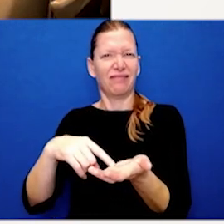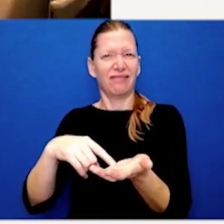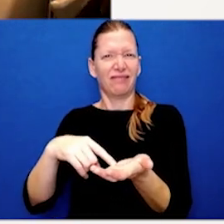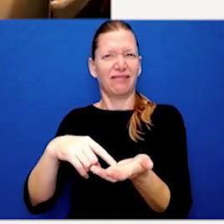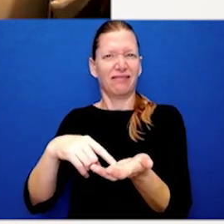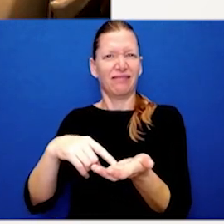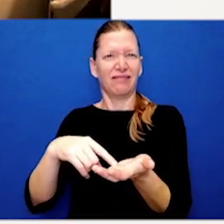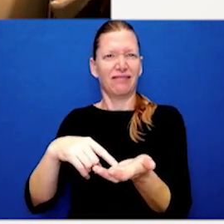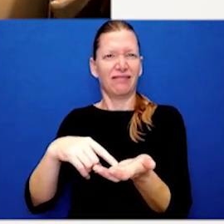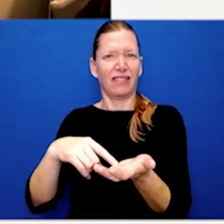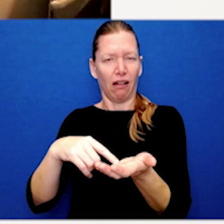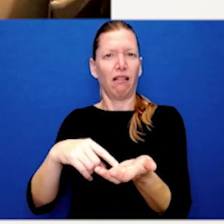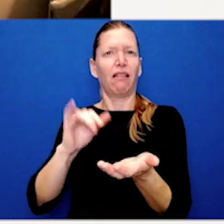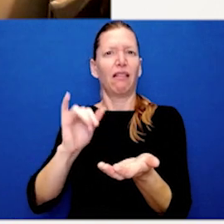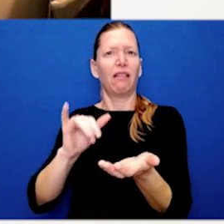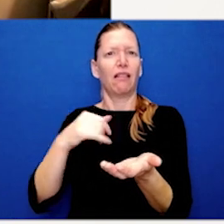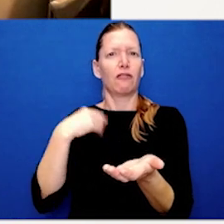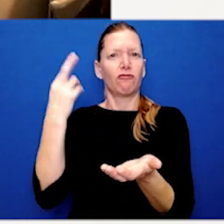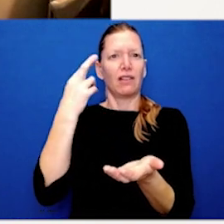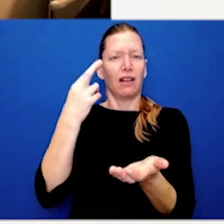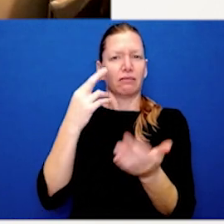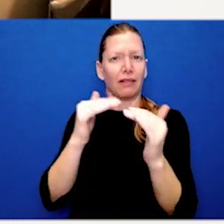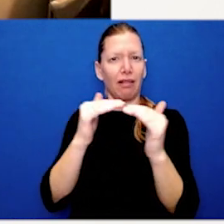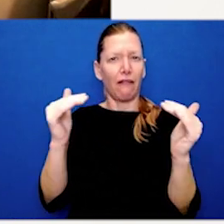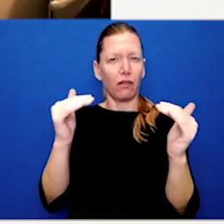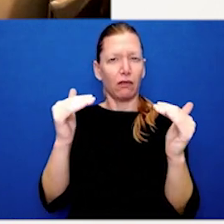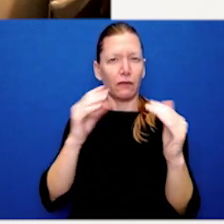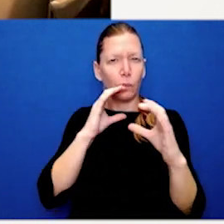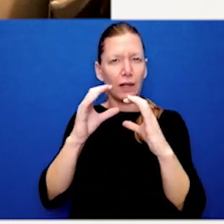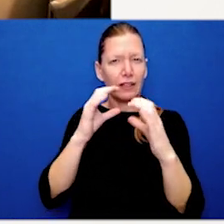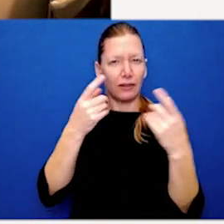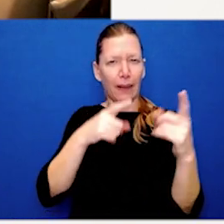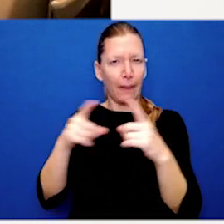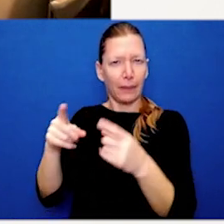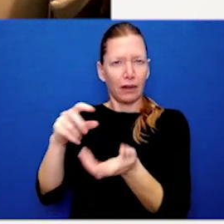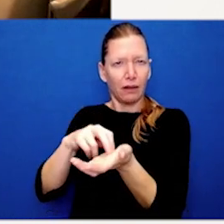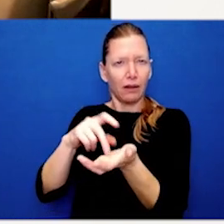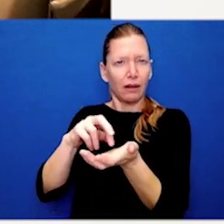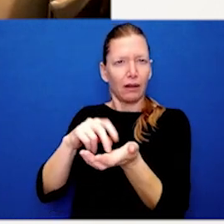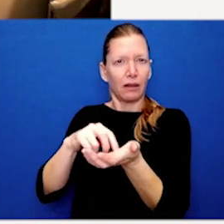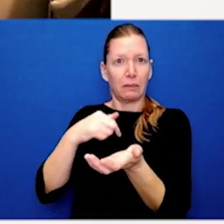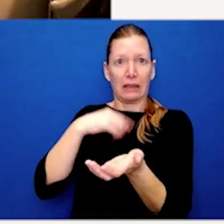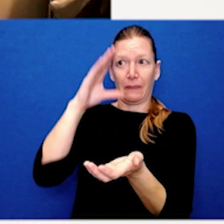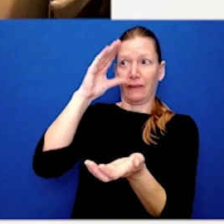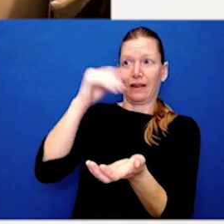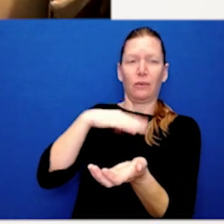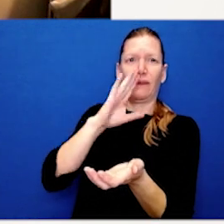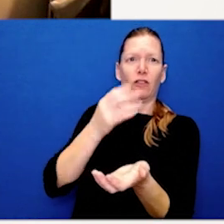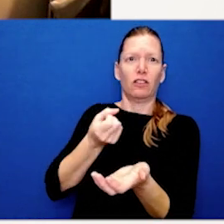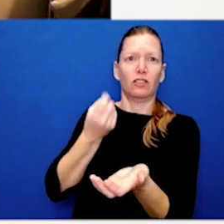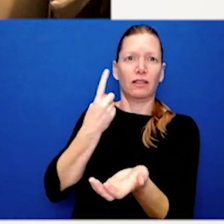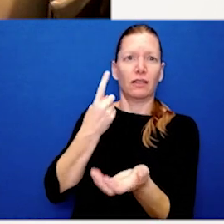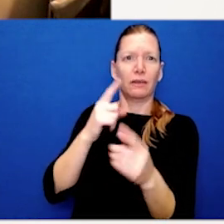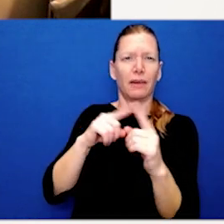hand. And then I realized there was a level of communication going on there that I, as a man, will